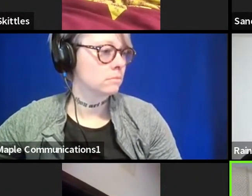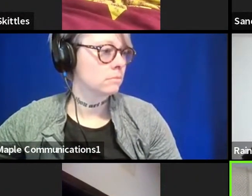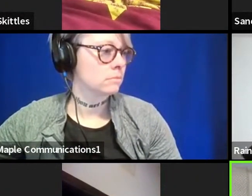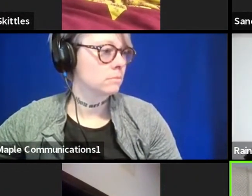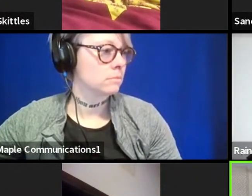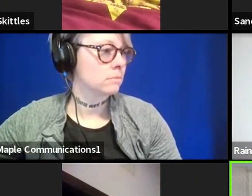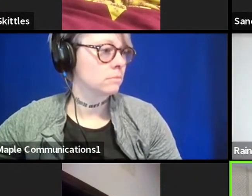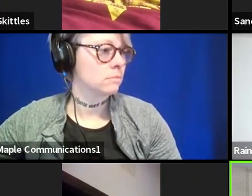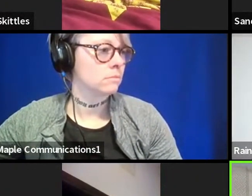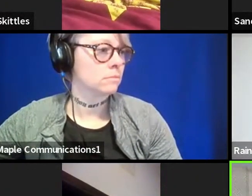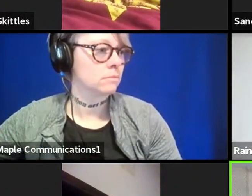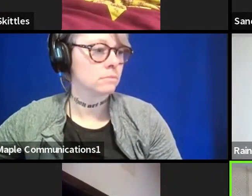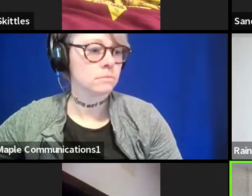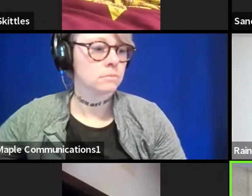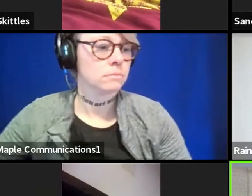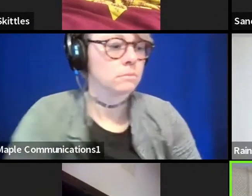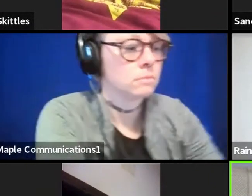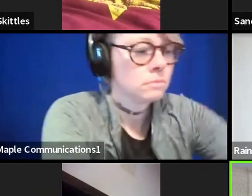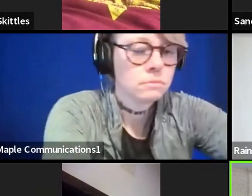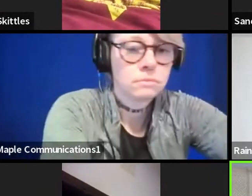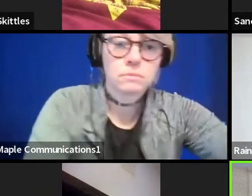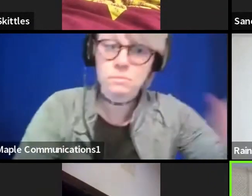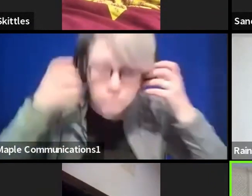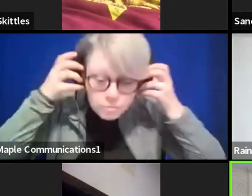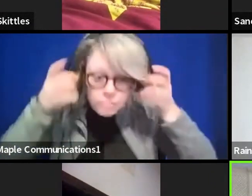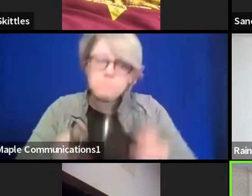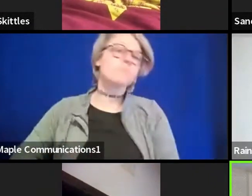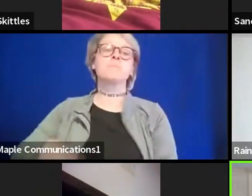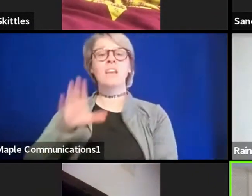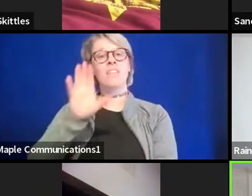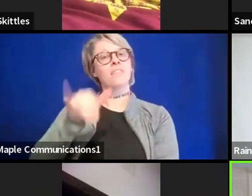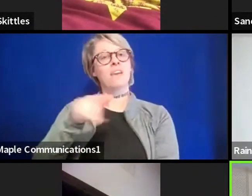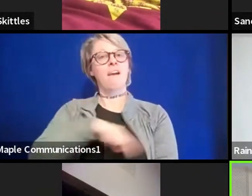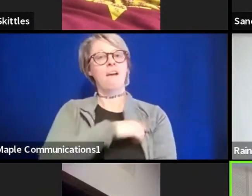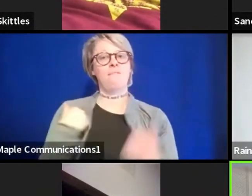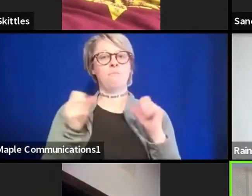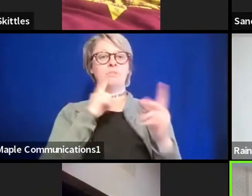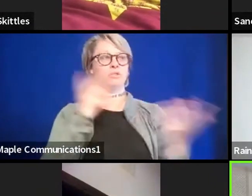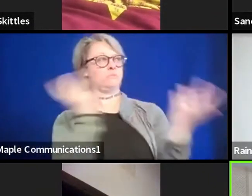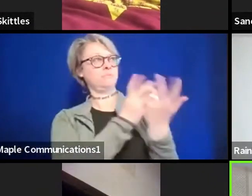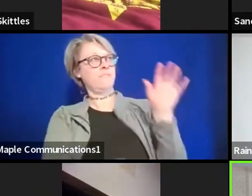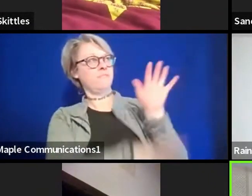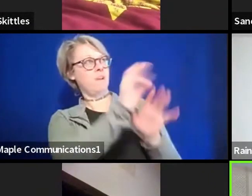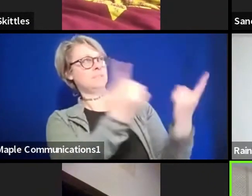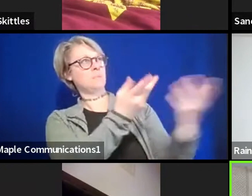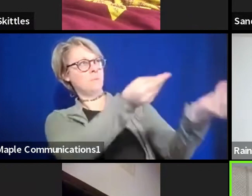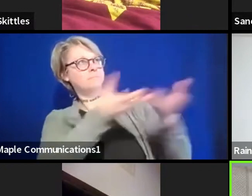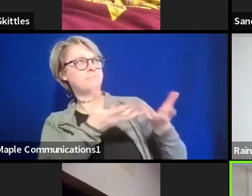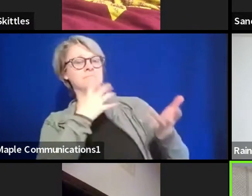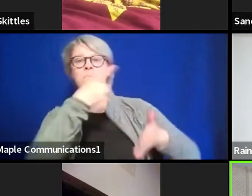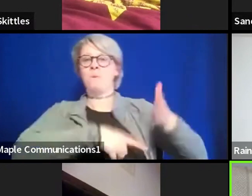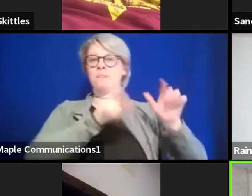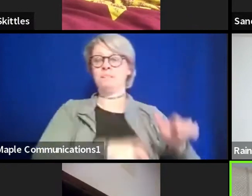going to be a good fit. So that's the other thing too. It's educate. And I've had this experience myself. I didn't know that either. When